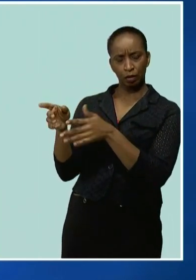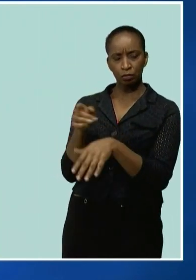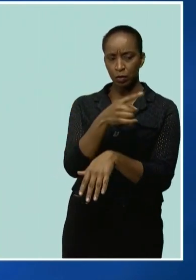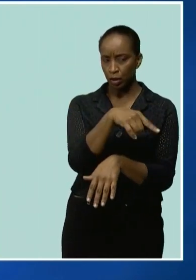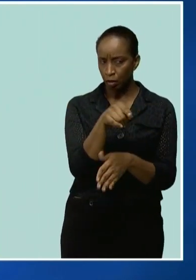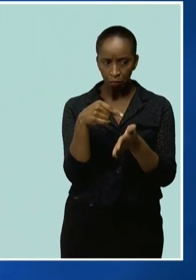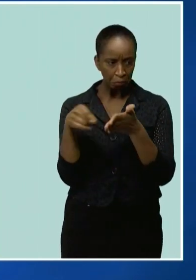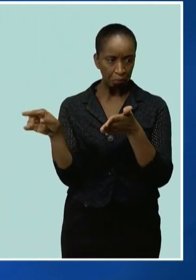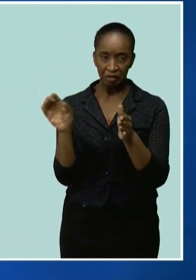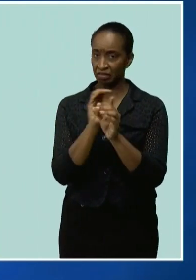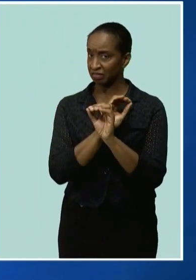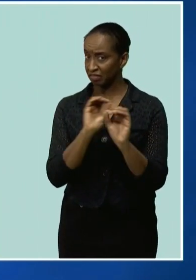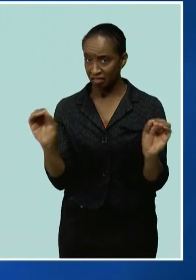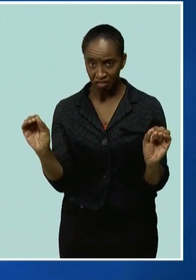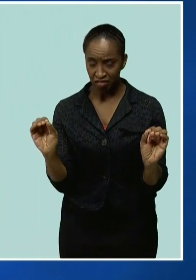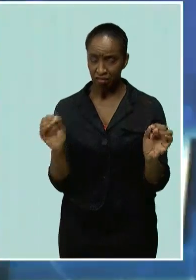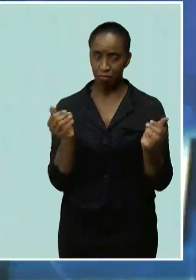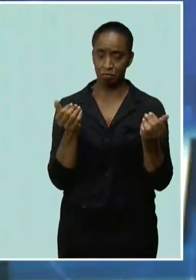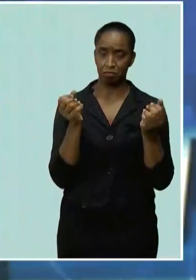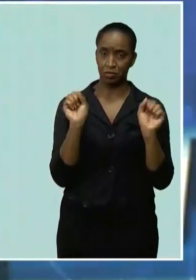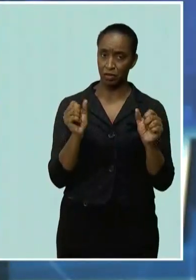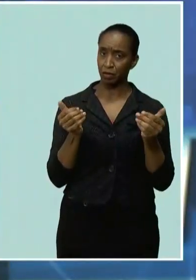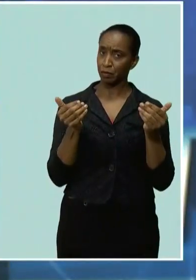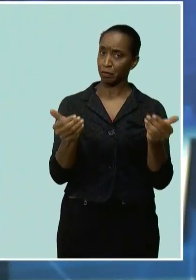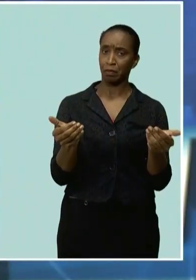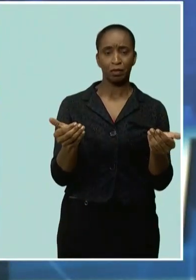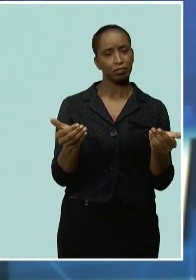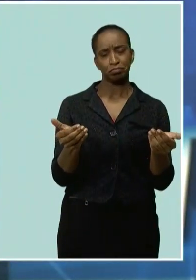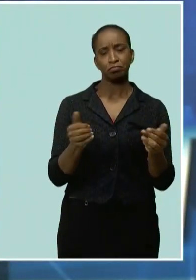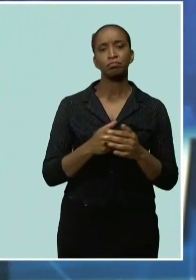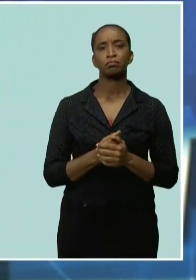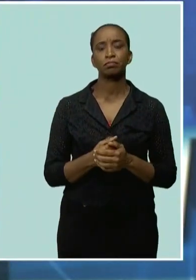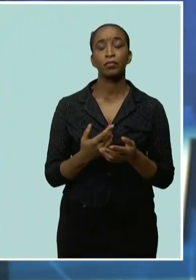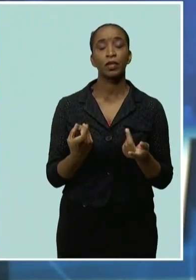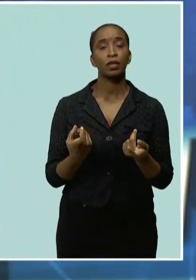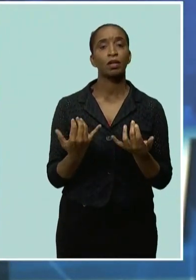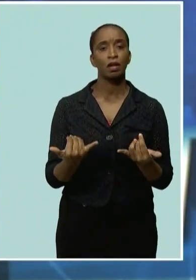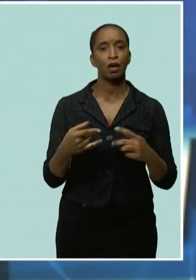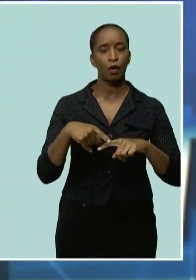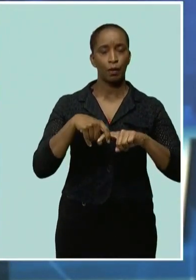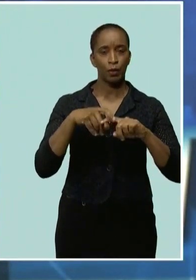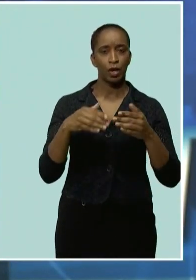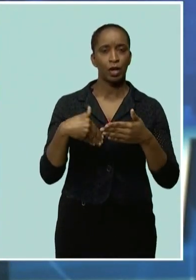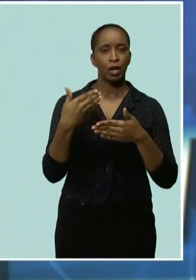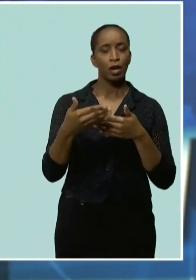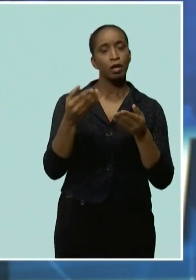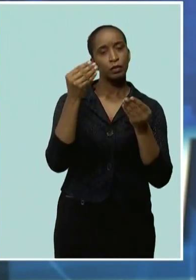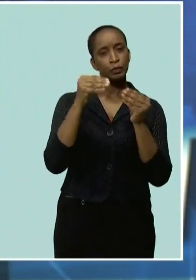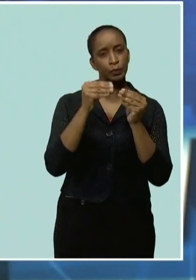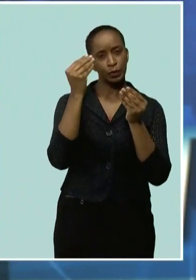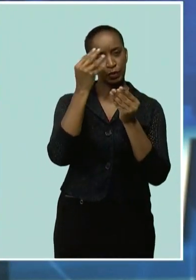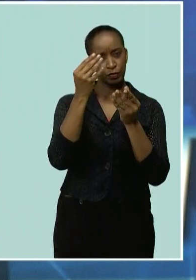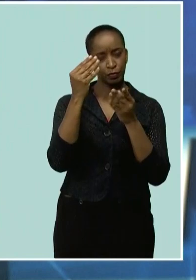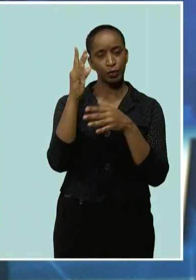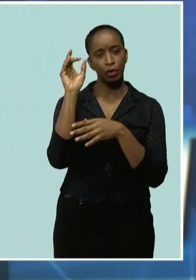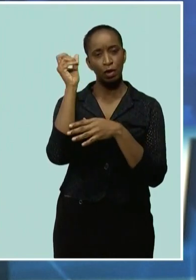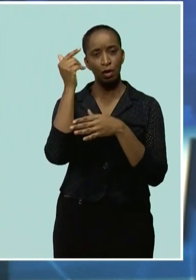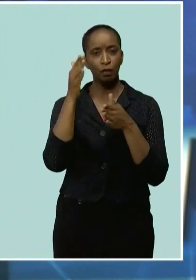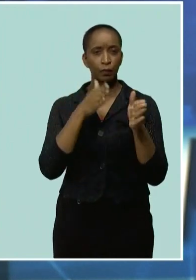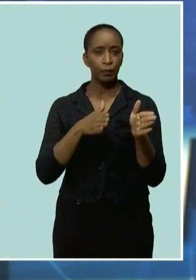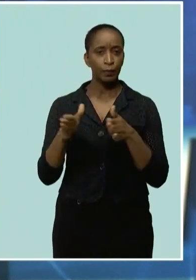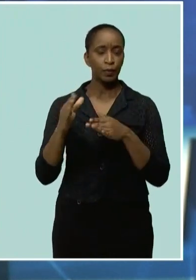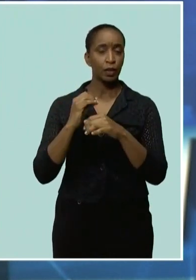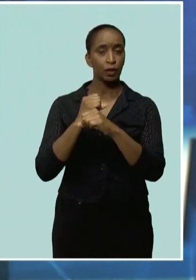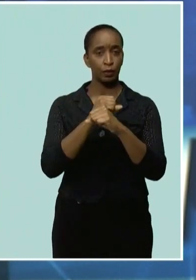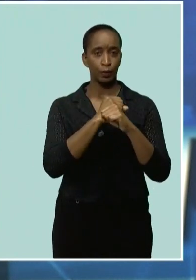road and commute persons. We'll take a break here, but coming up, more information shared about government's efforts to safeguard